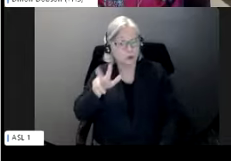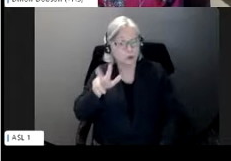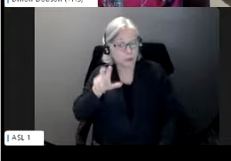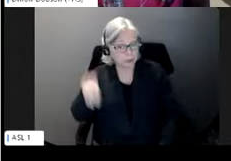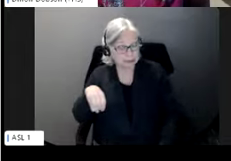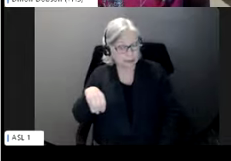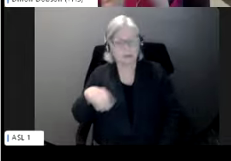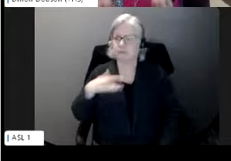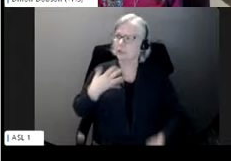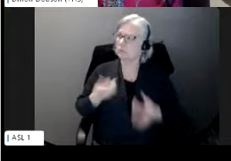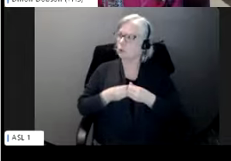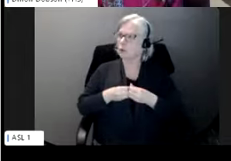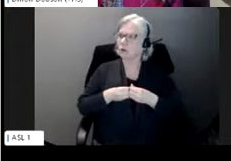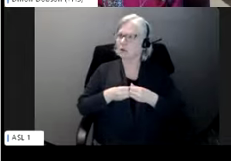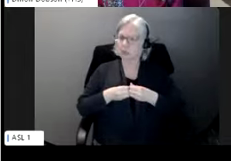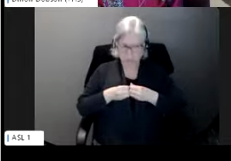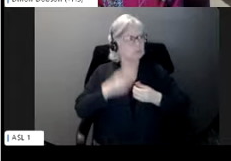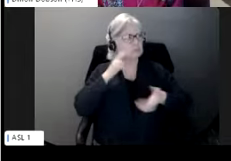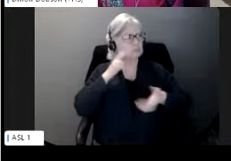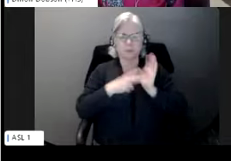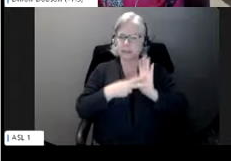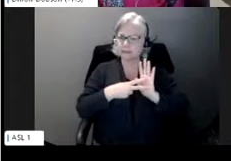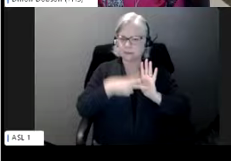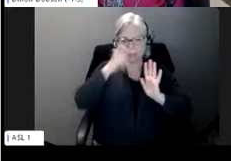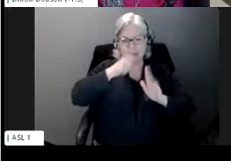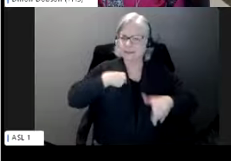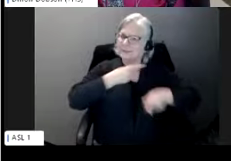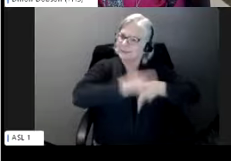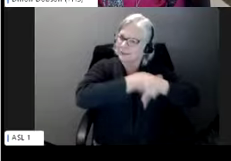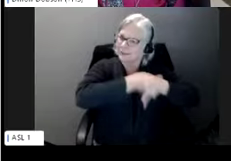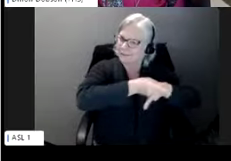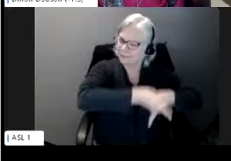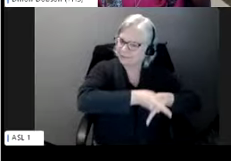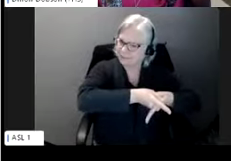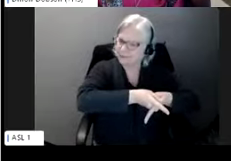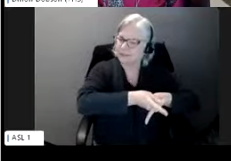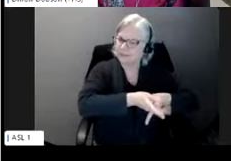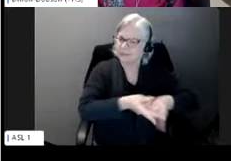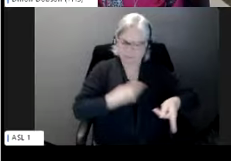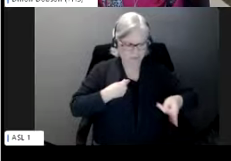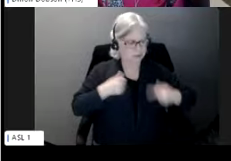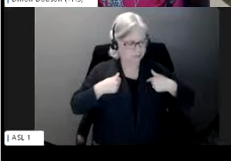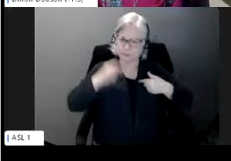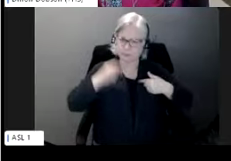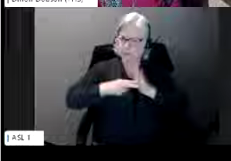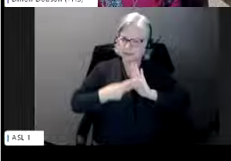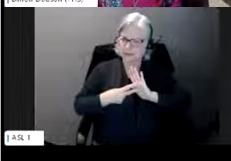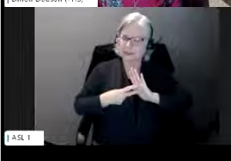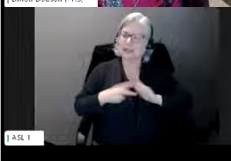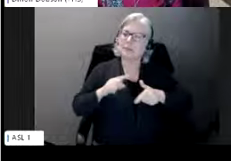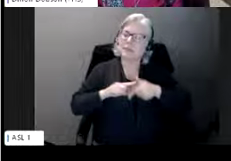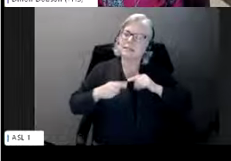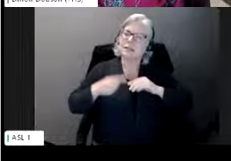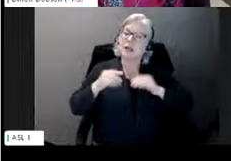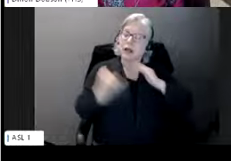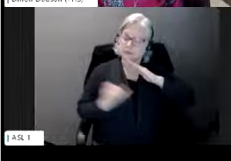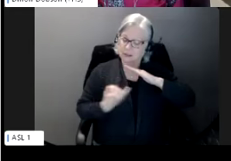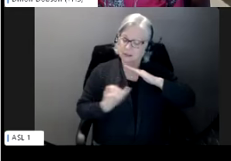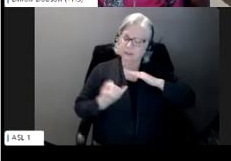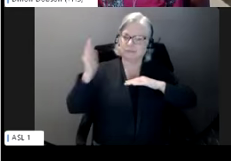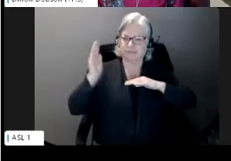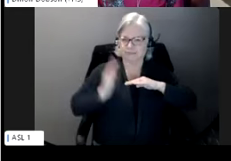of purpose through the ability to caregive. And this, of course, can reduce that sense of isolation. We know